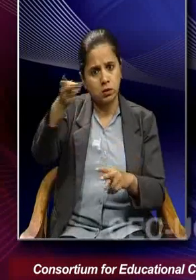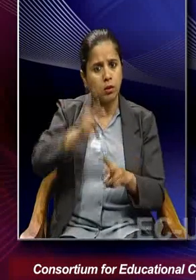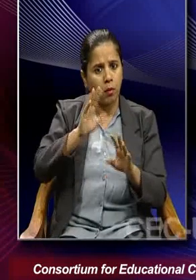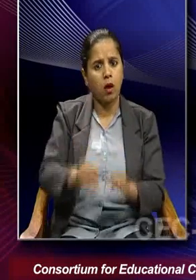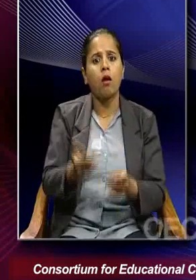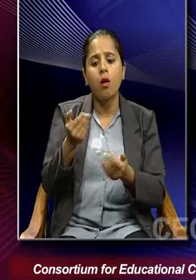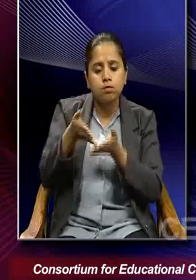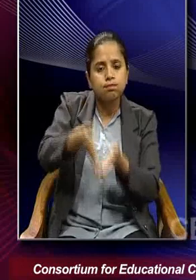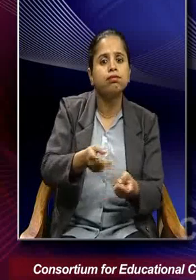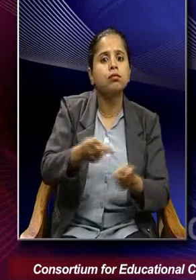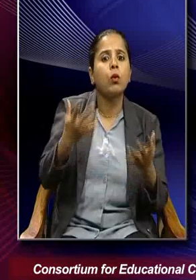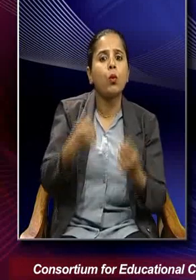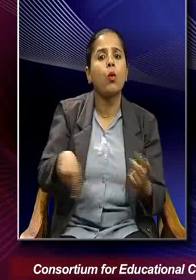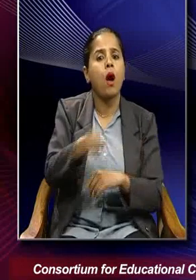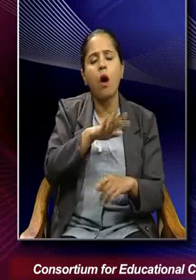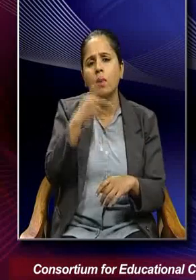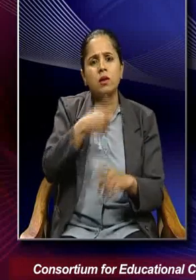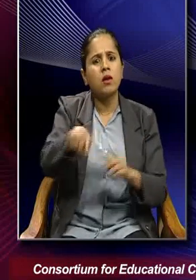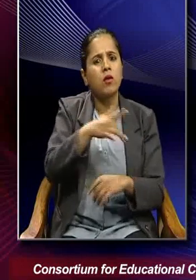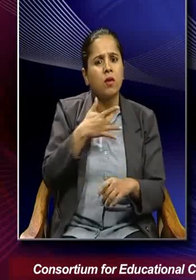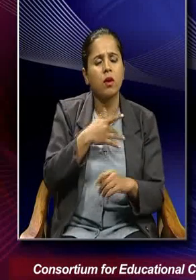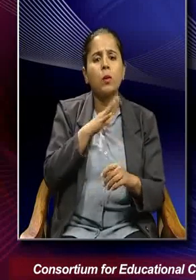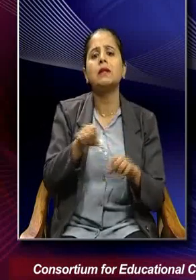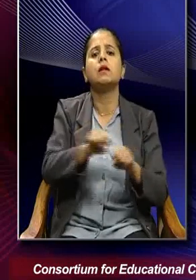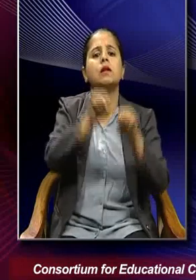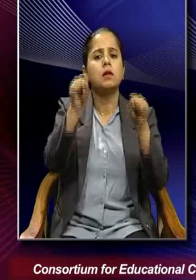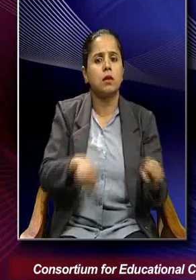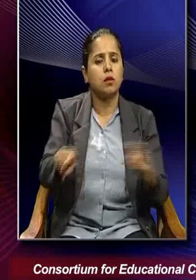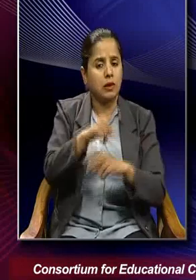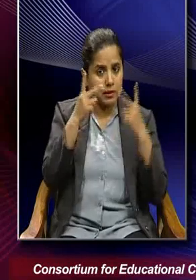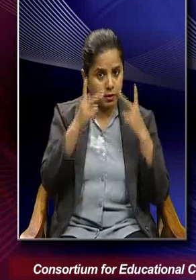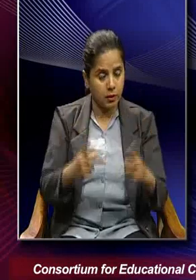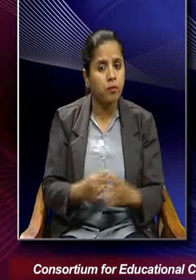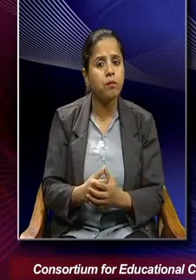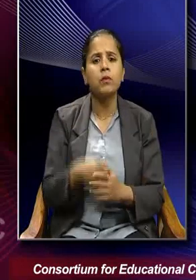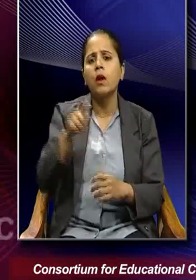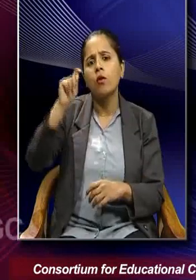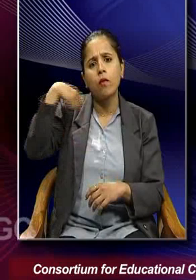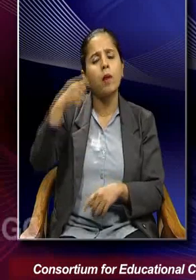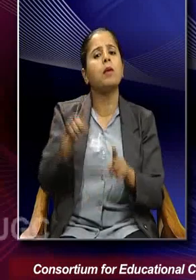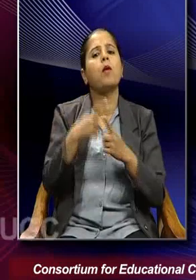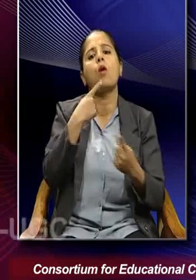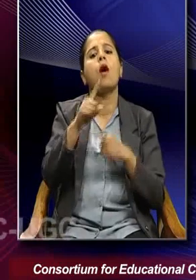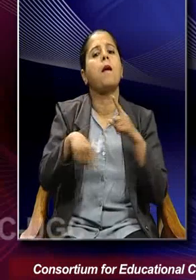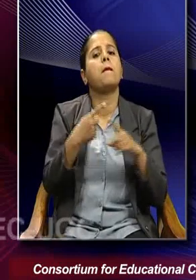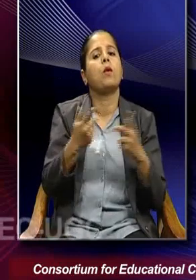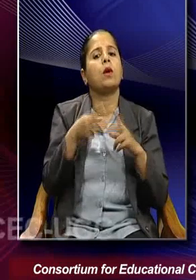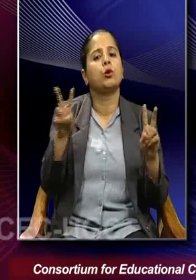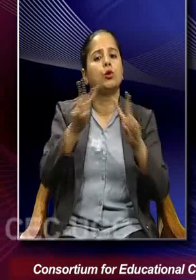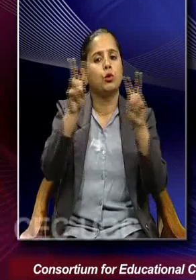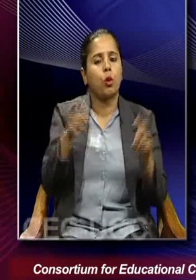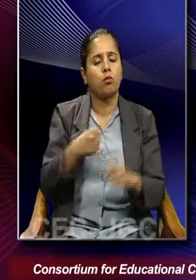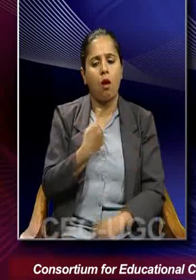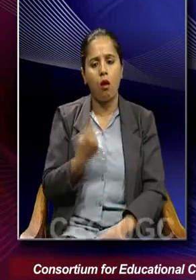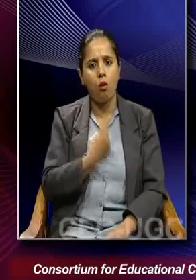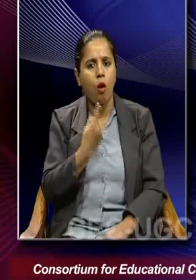how he is criticizing that particular kind of a system. And the film also talks about the themes of